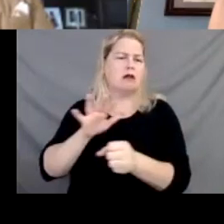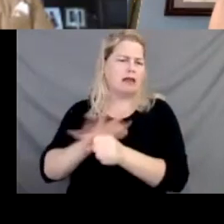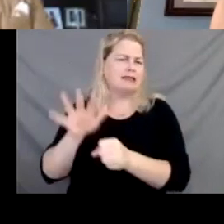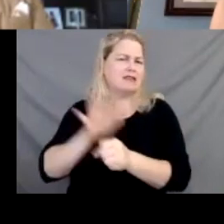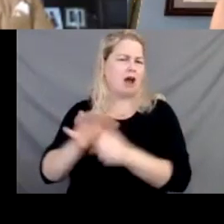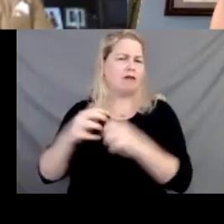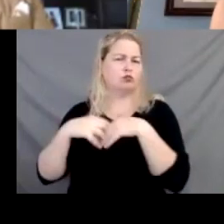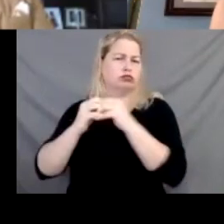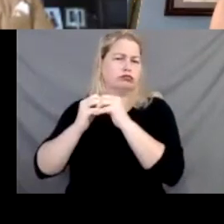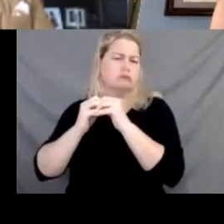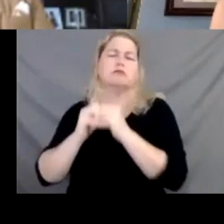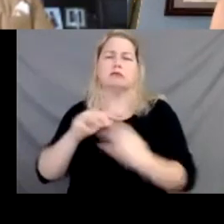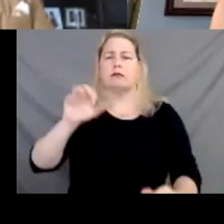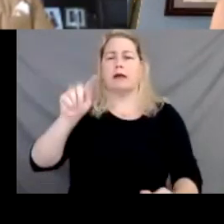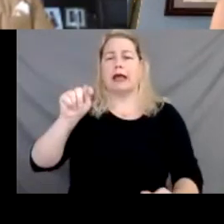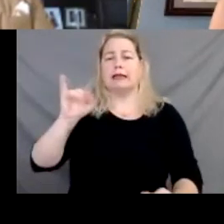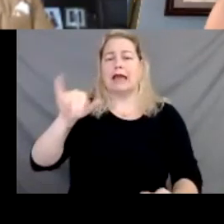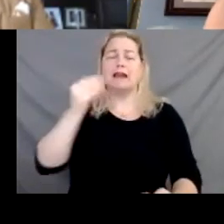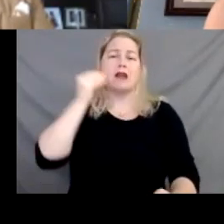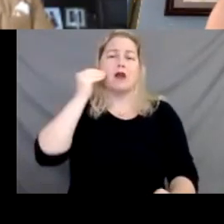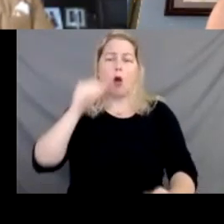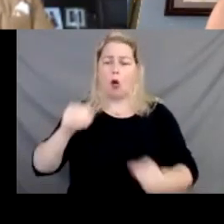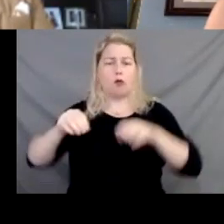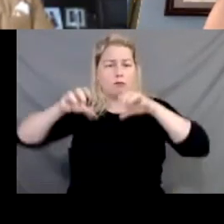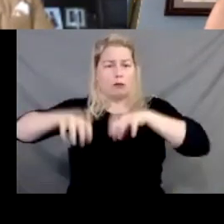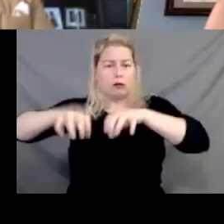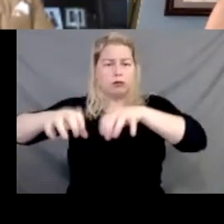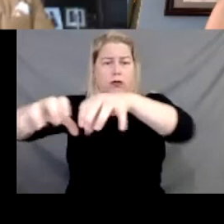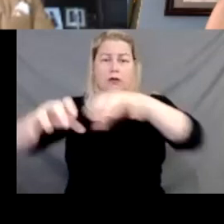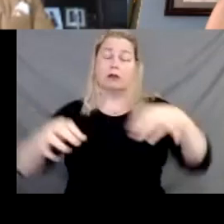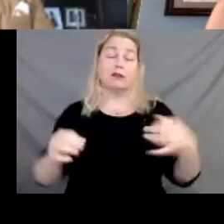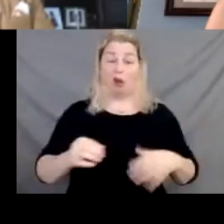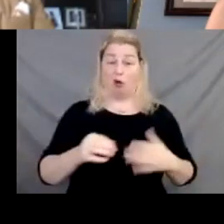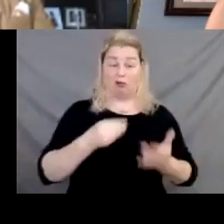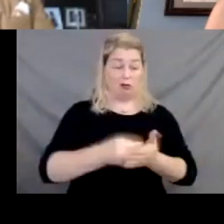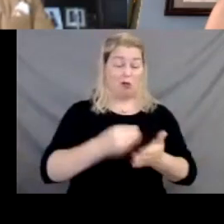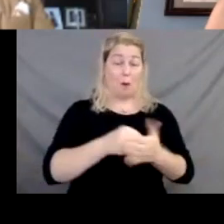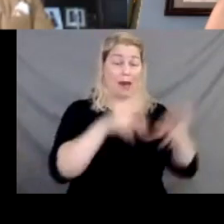another tiny homes development. So we would be able to shift that money without having